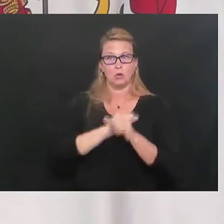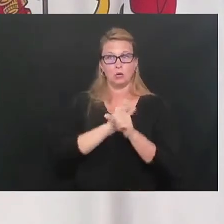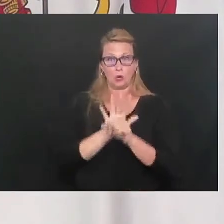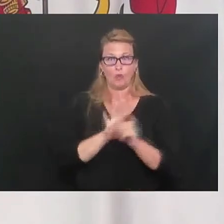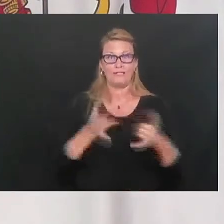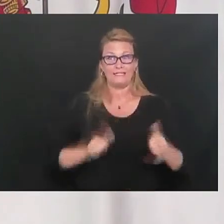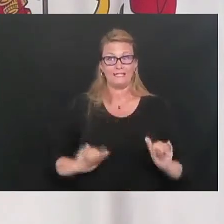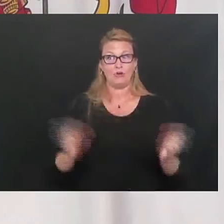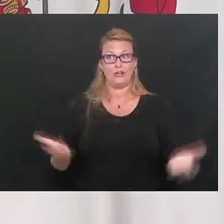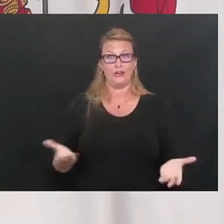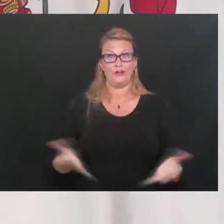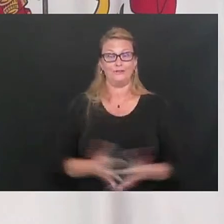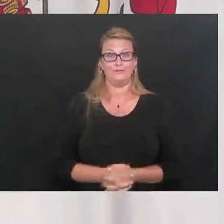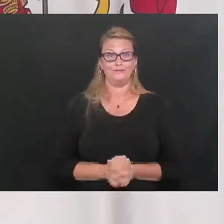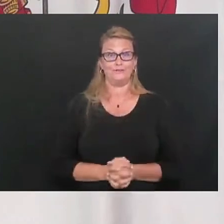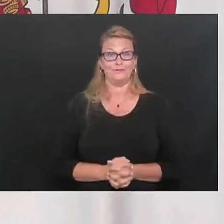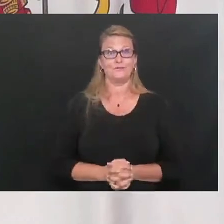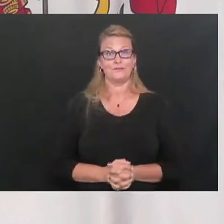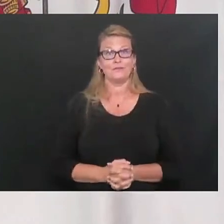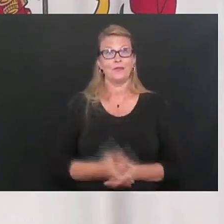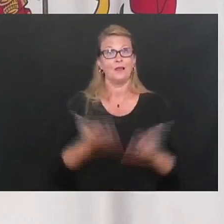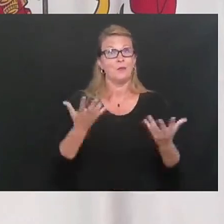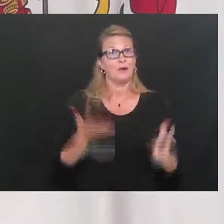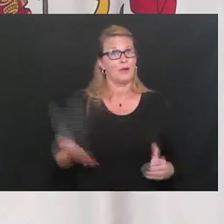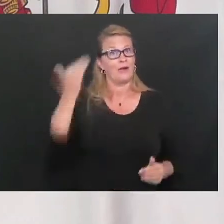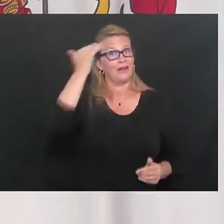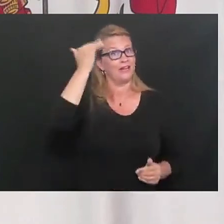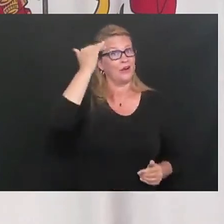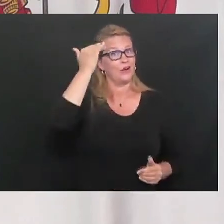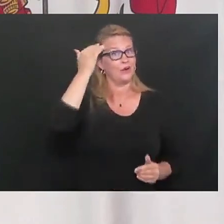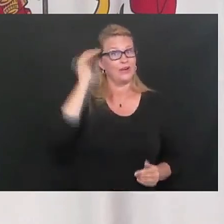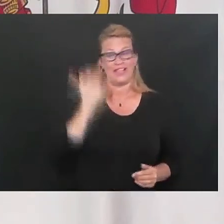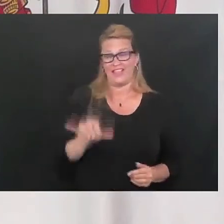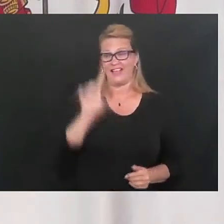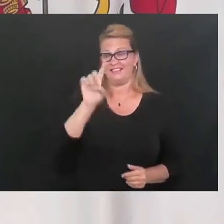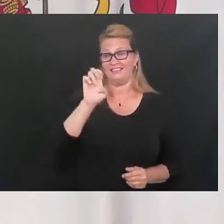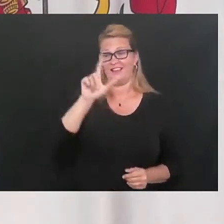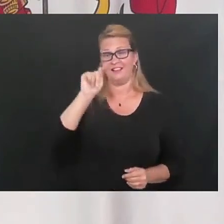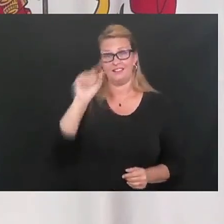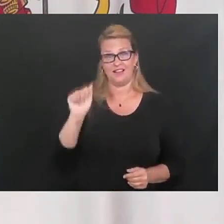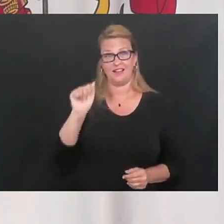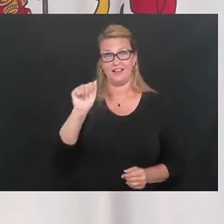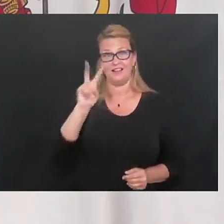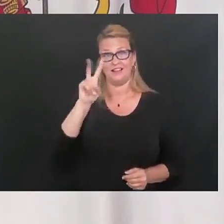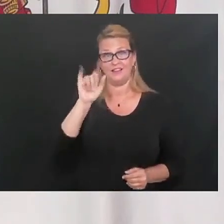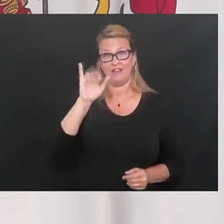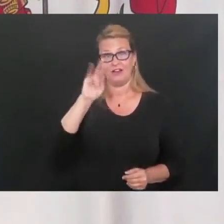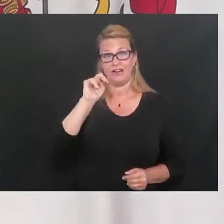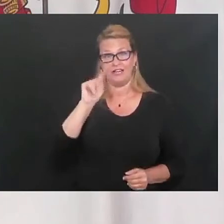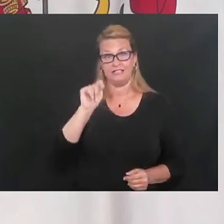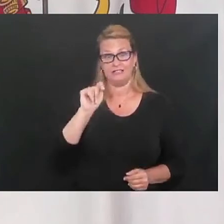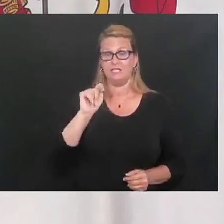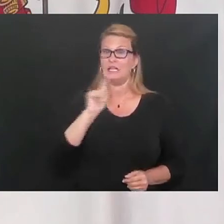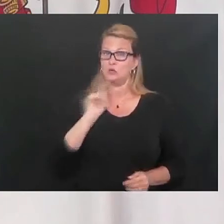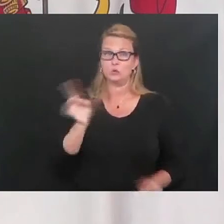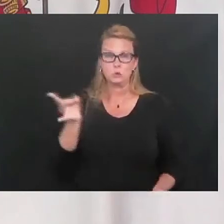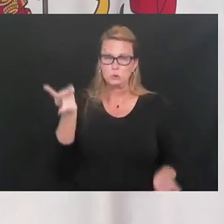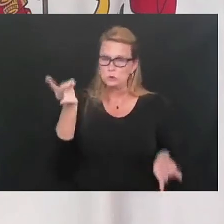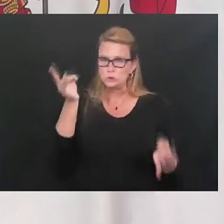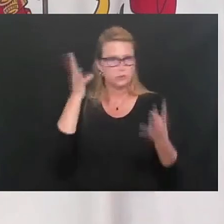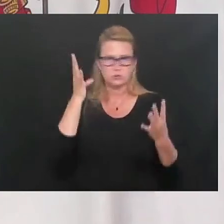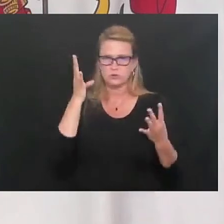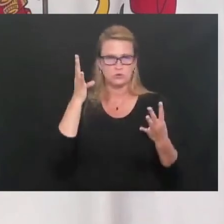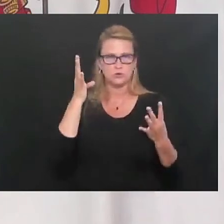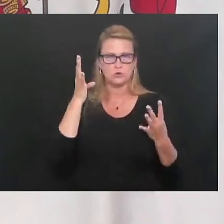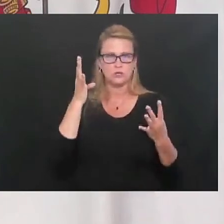us. But we know this, that Delta variant is nasty. And